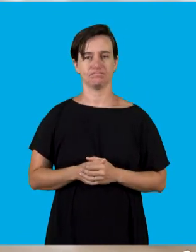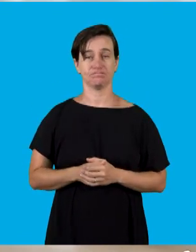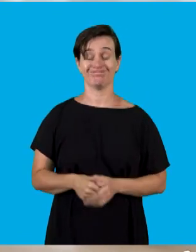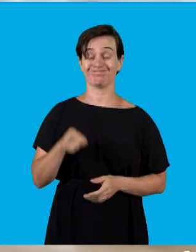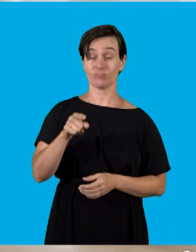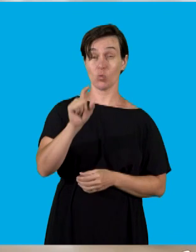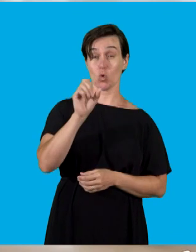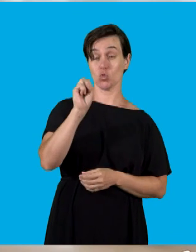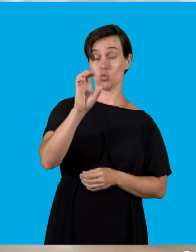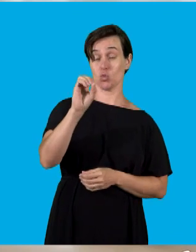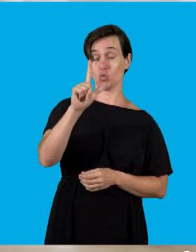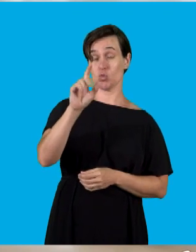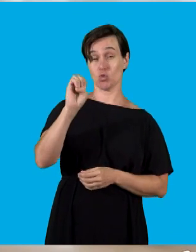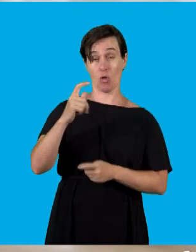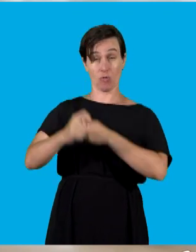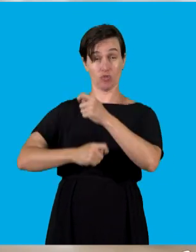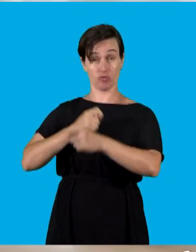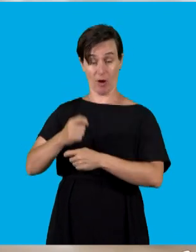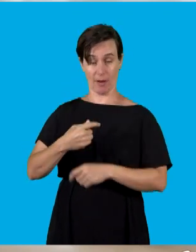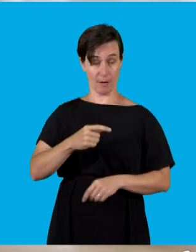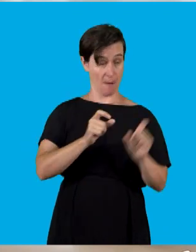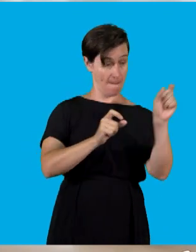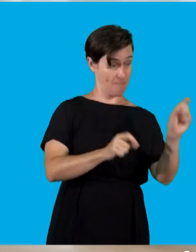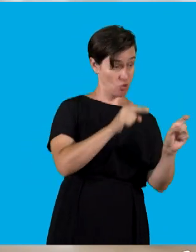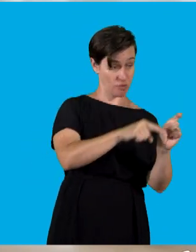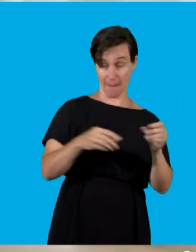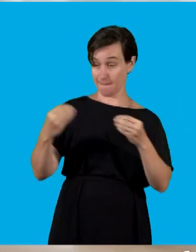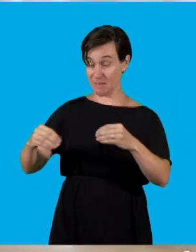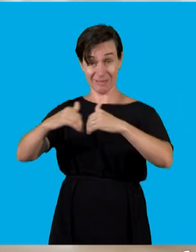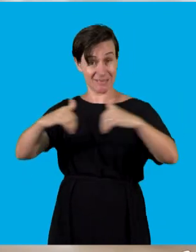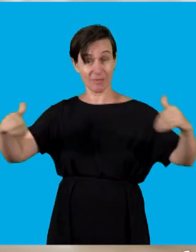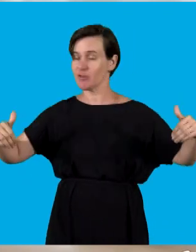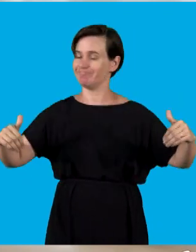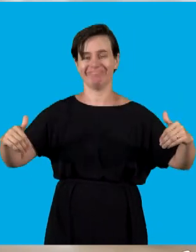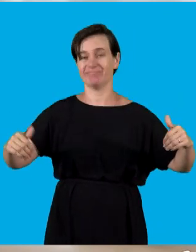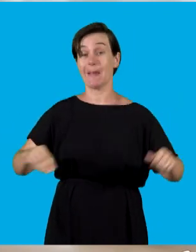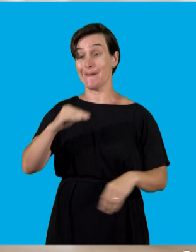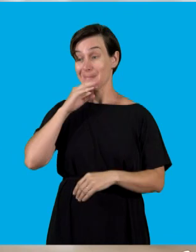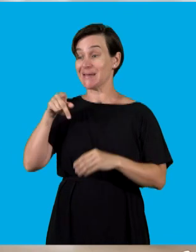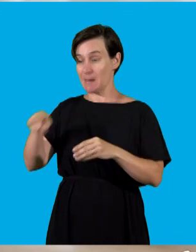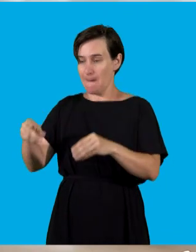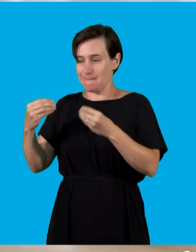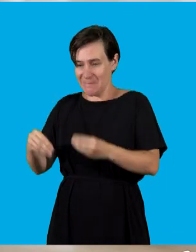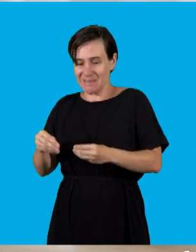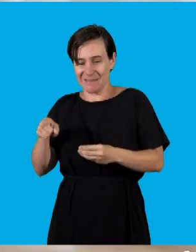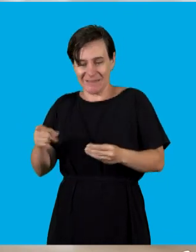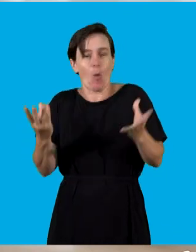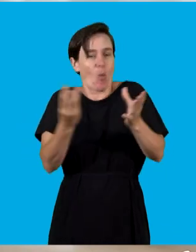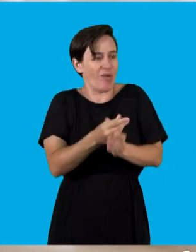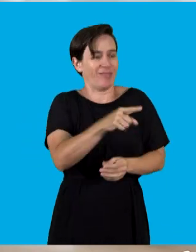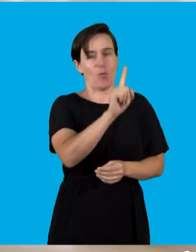Legally, the sole trader and the business are not separate entities. So the business and the owner, they